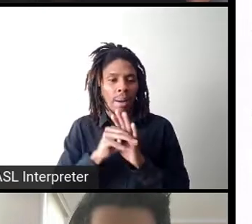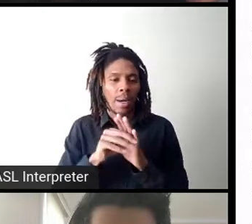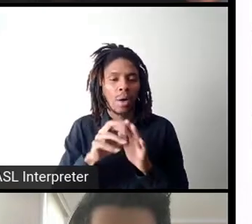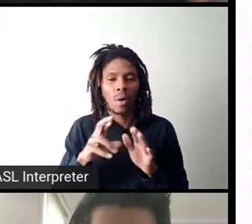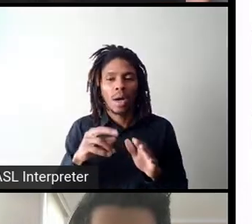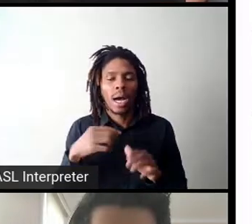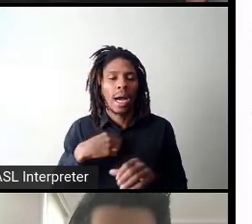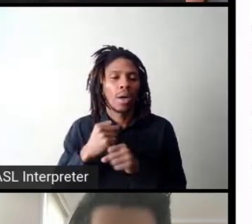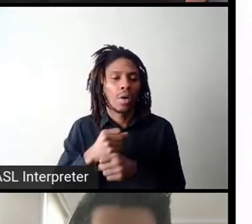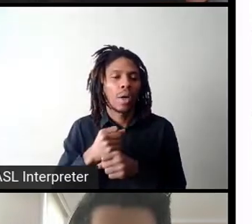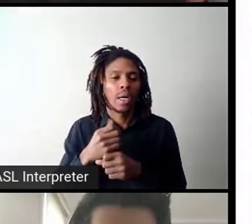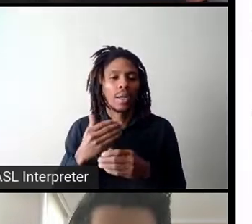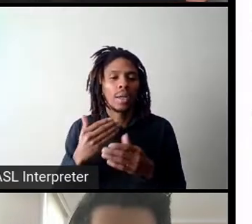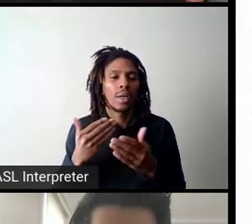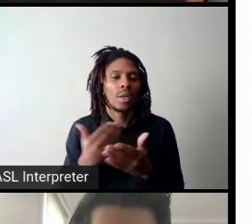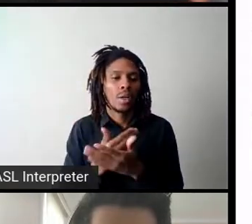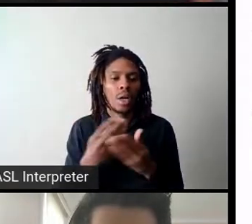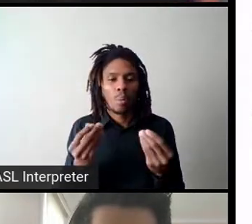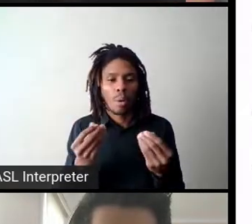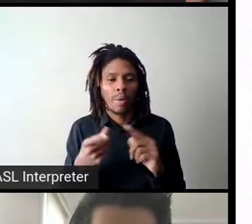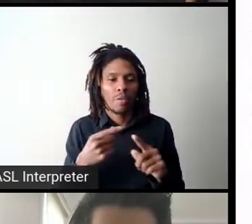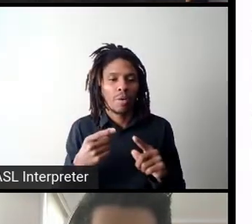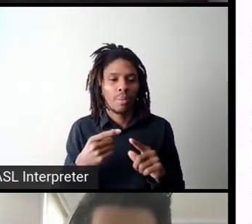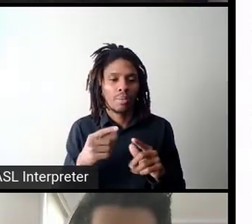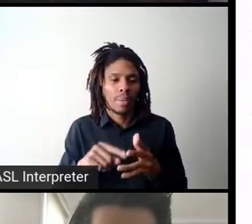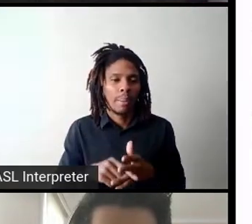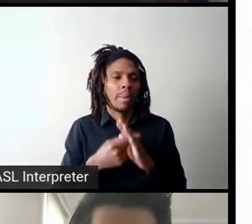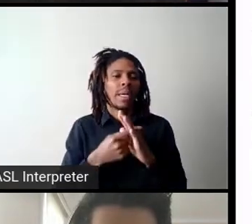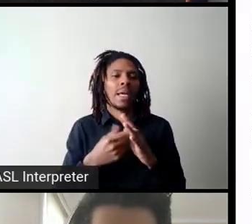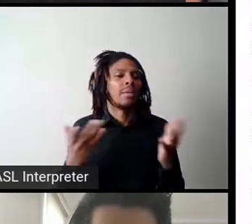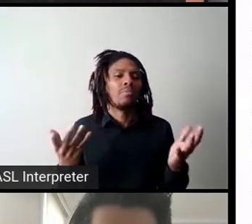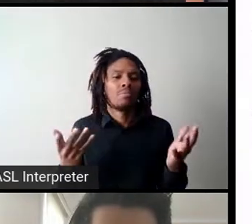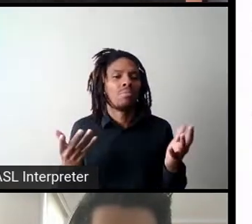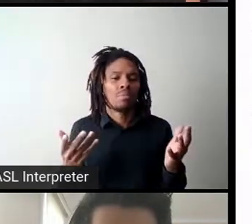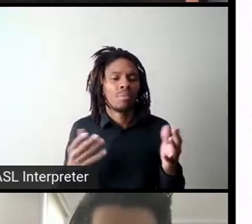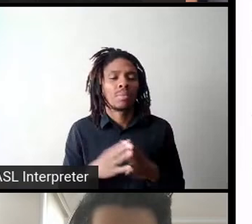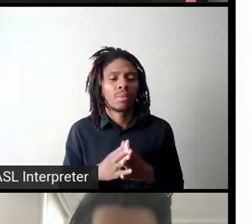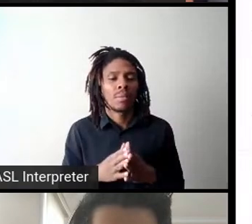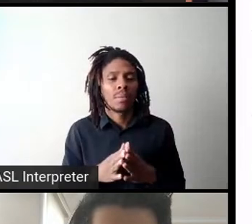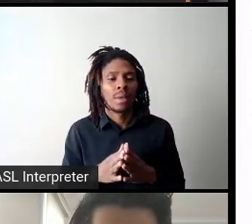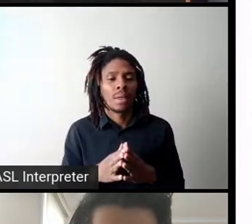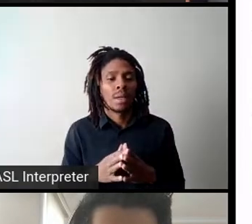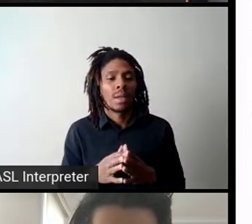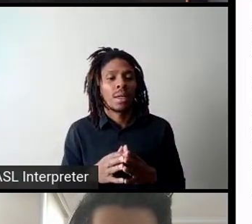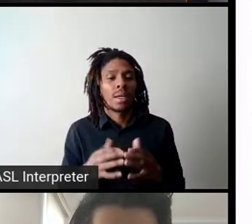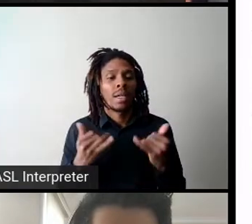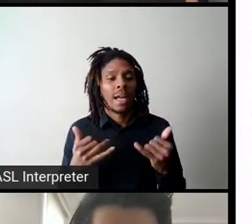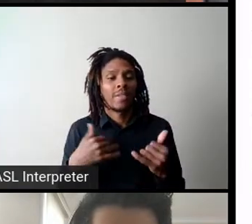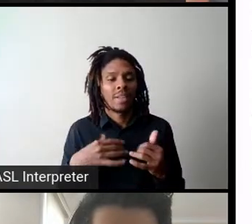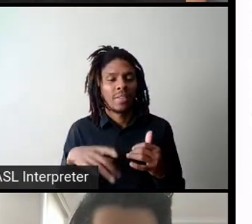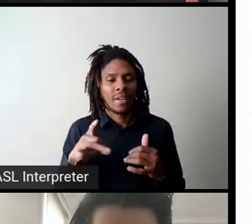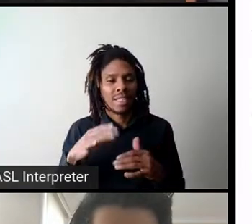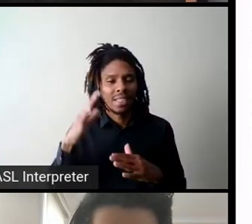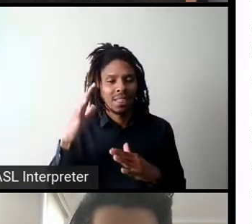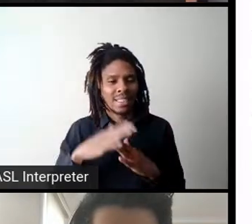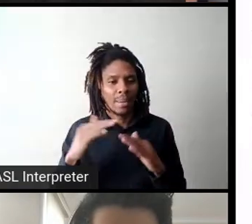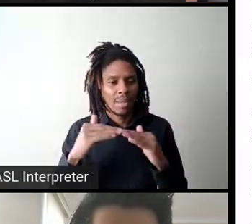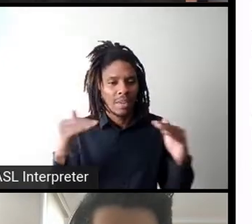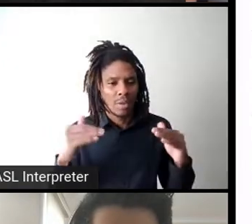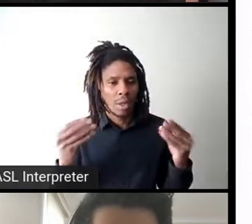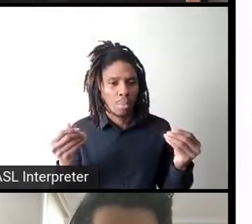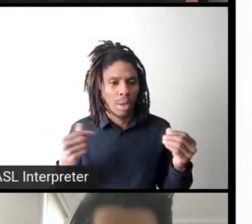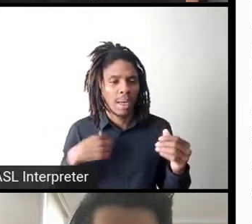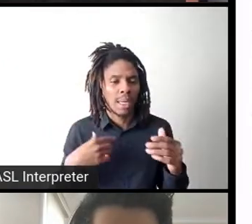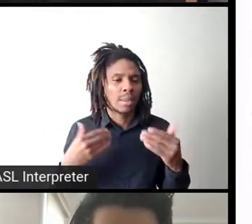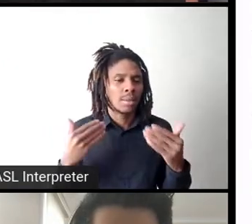I can create a new property from scratch as just a scalar type. Now that I've defined this top level property, I can go and